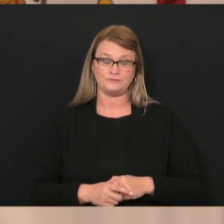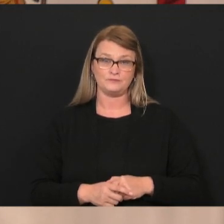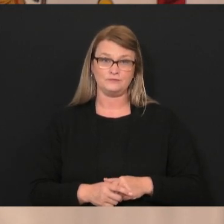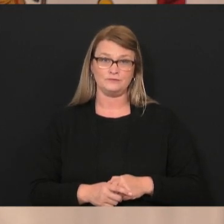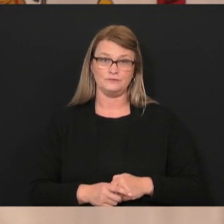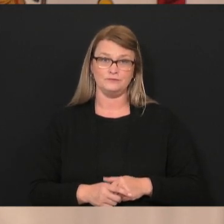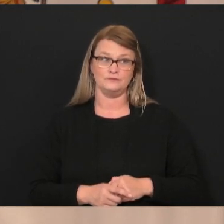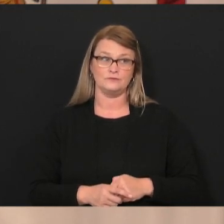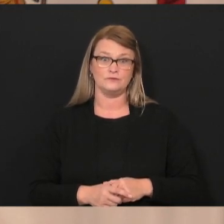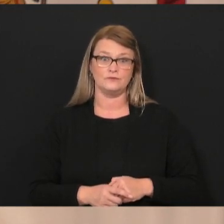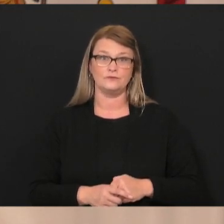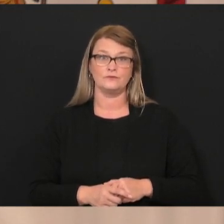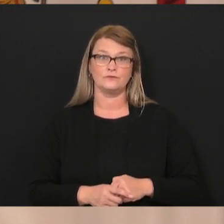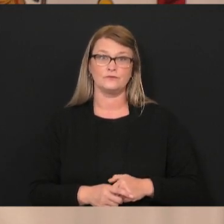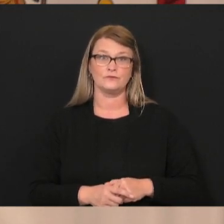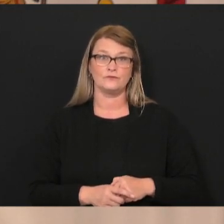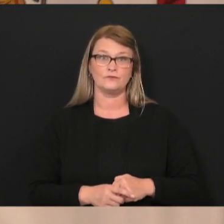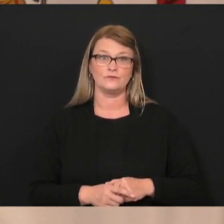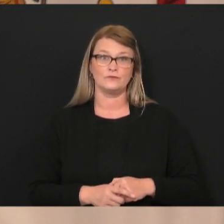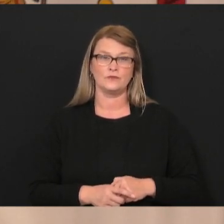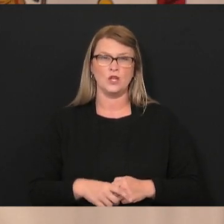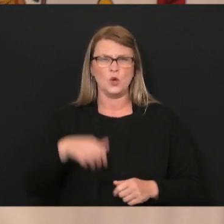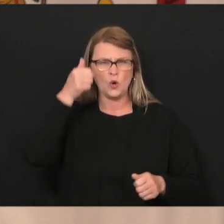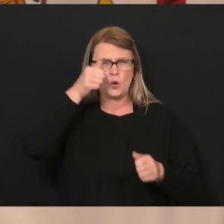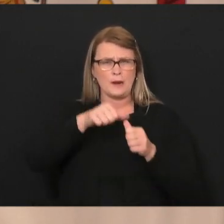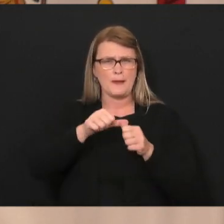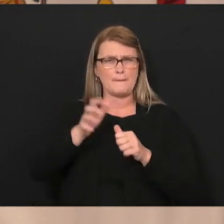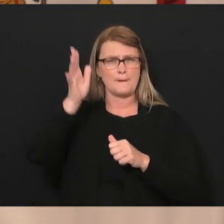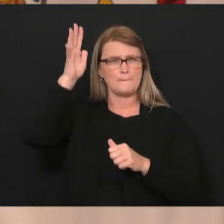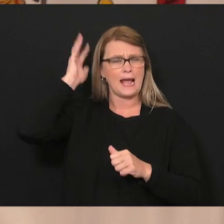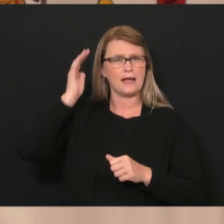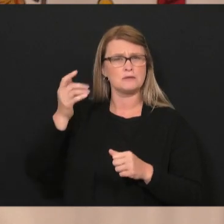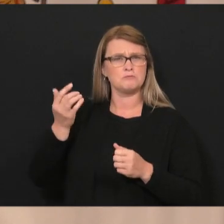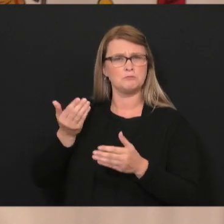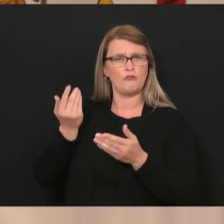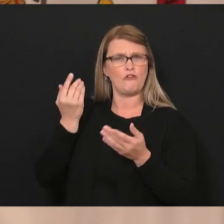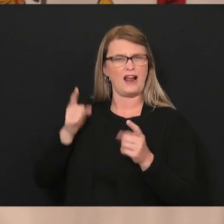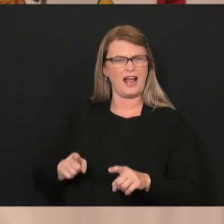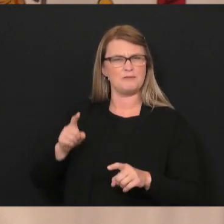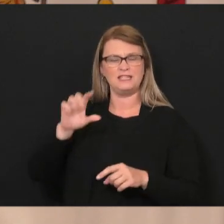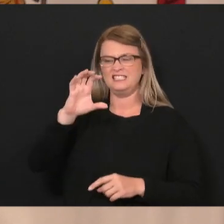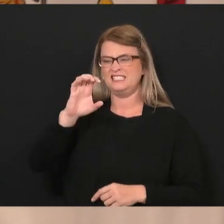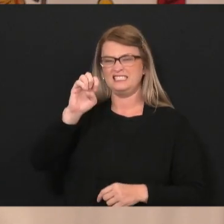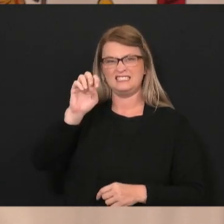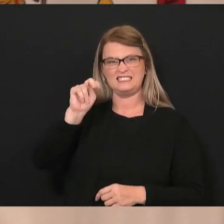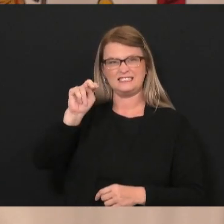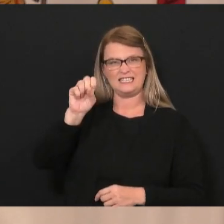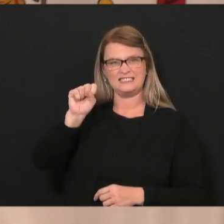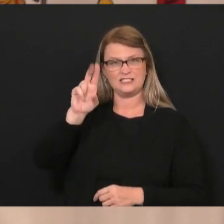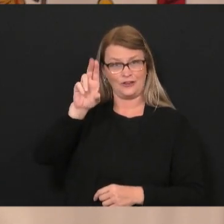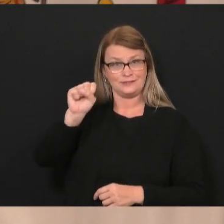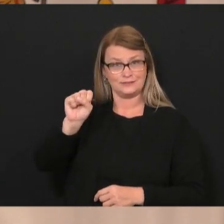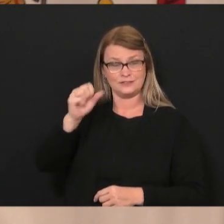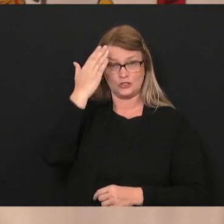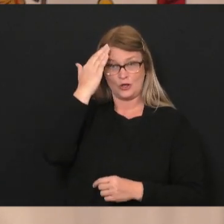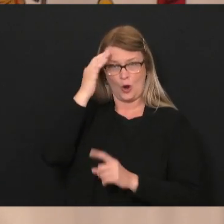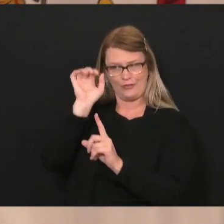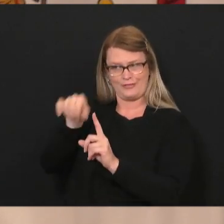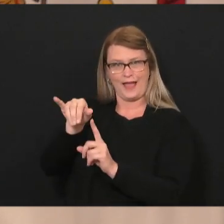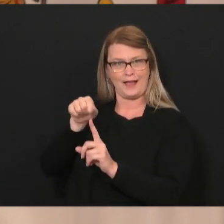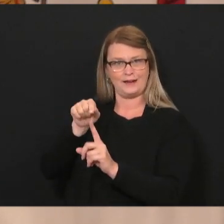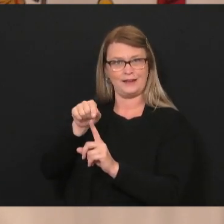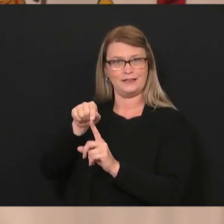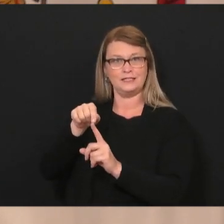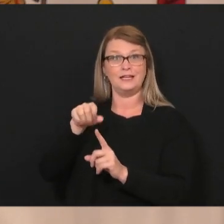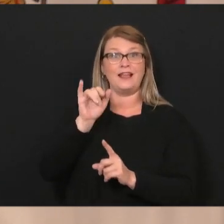Back before this all happened, I told you about the census, and we put a whole lot more people to work. And the census